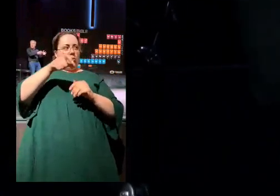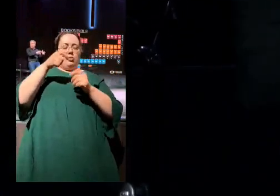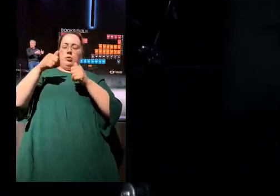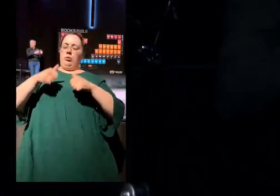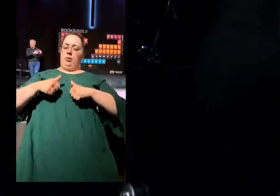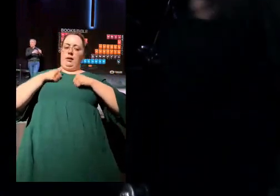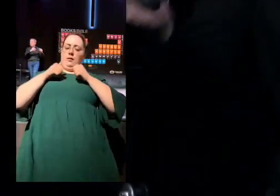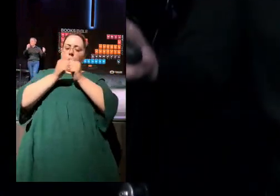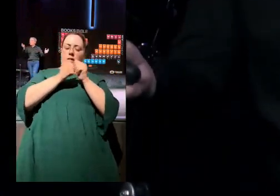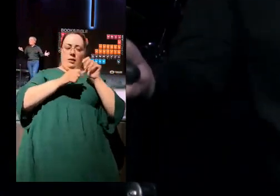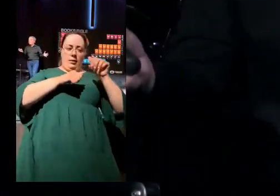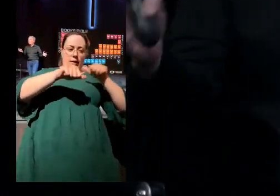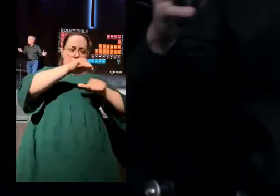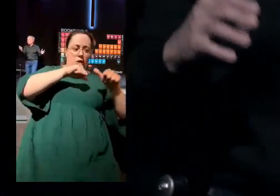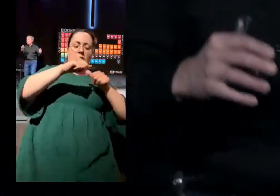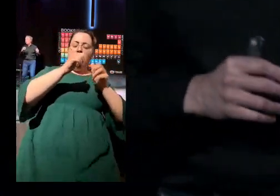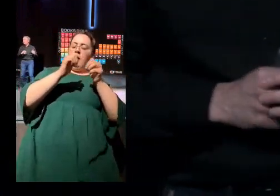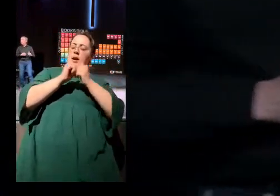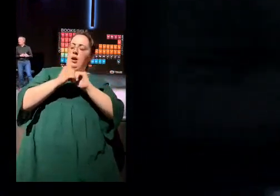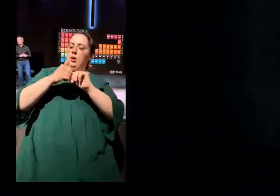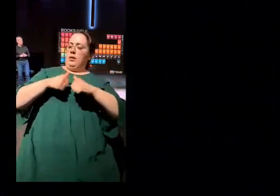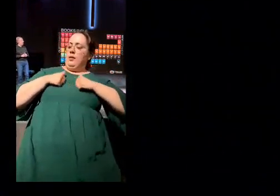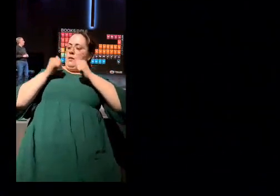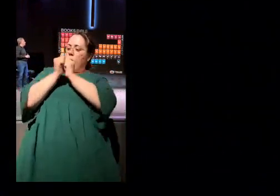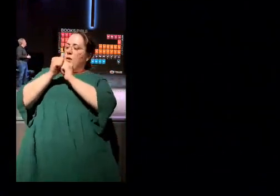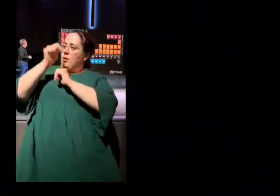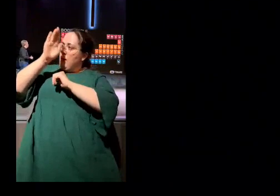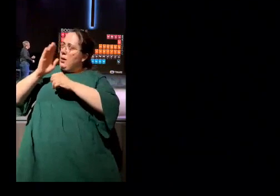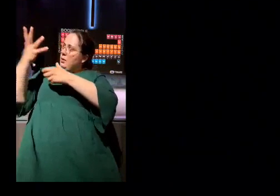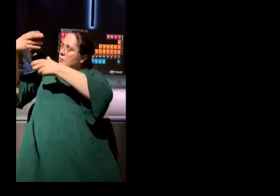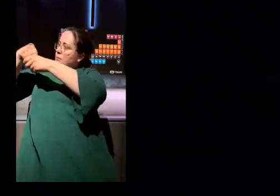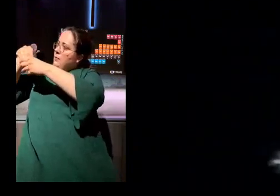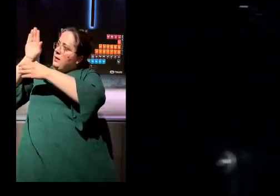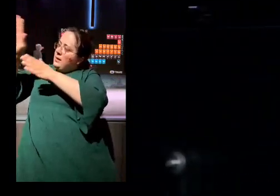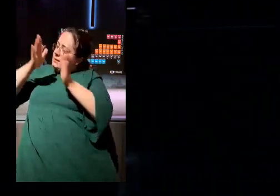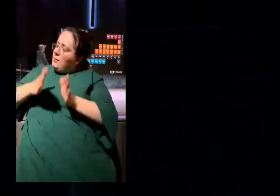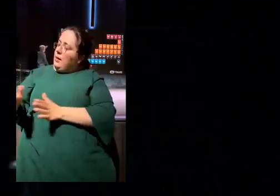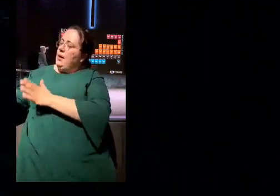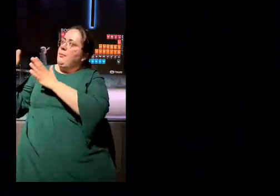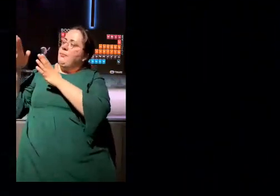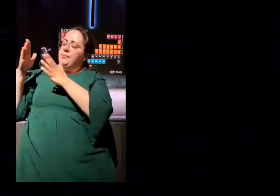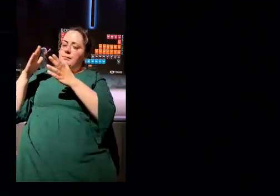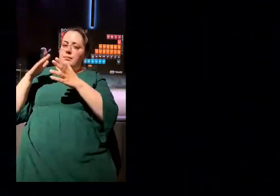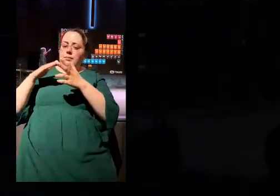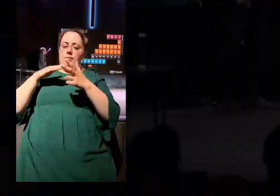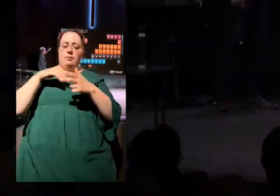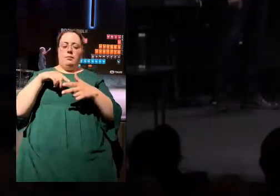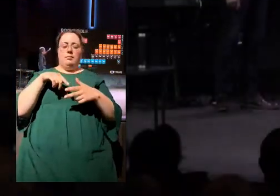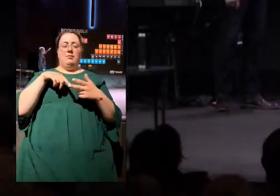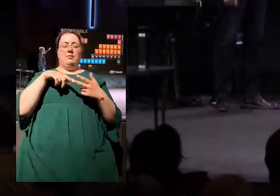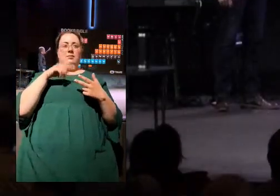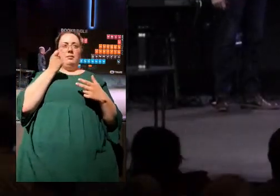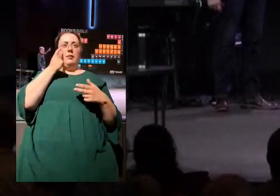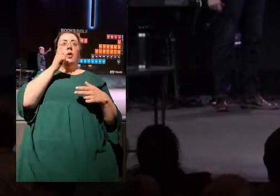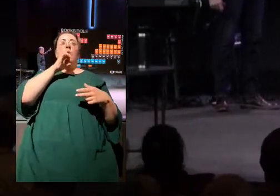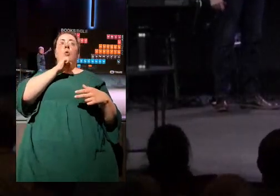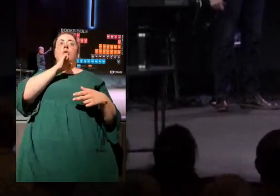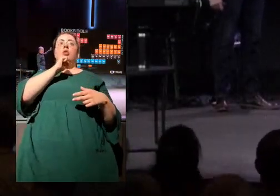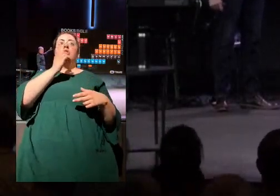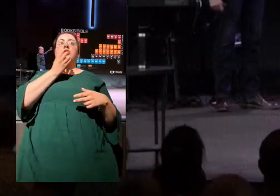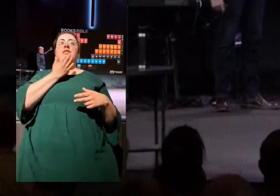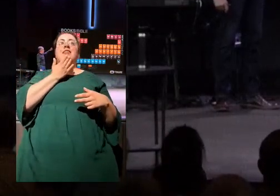another, and with the world to be a part of God's plan. These orange colors underneath it, history